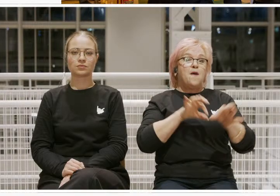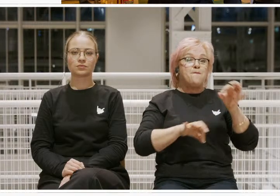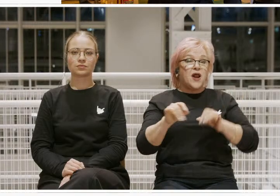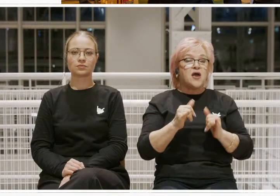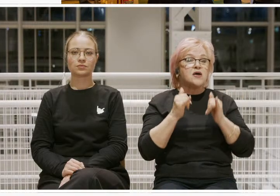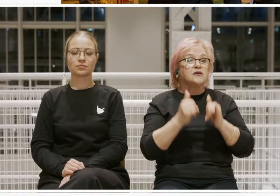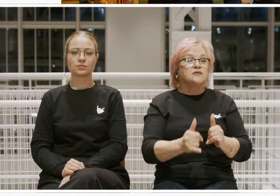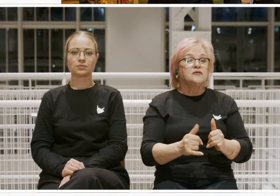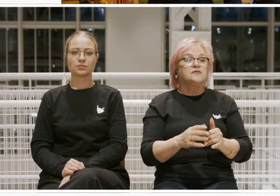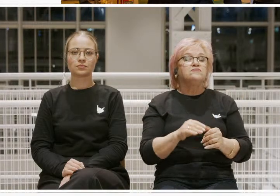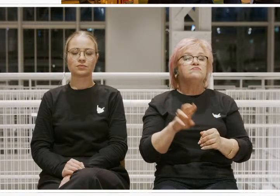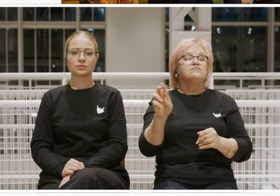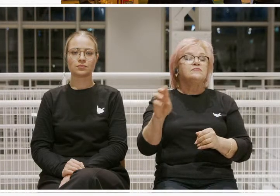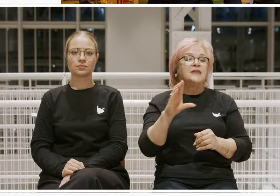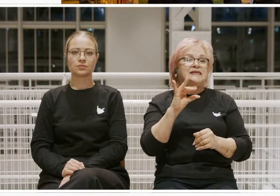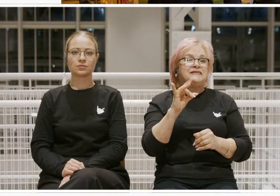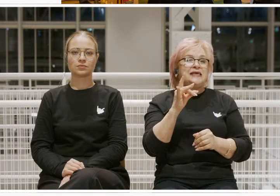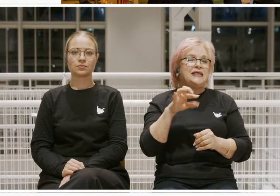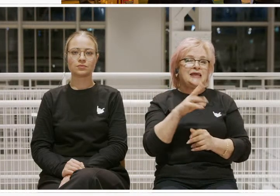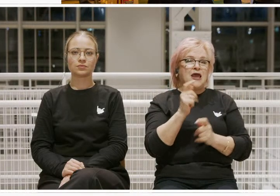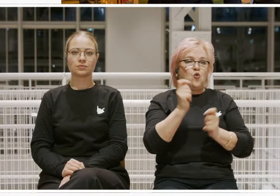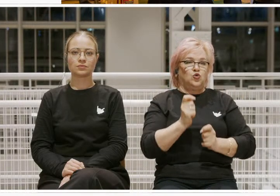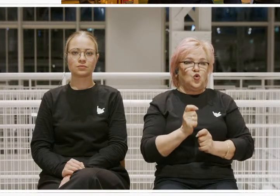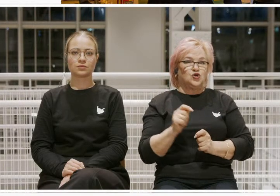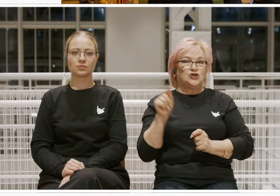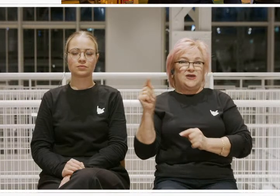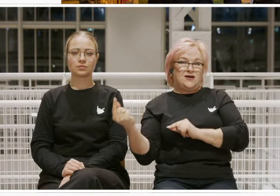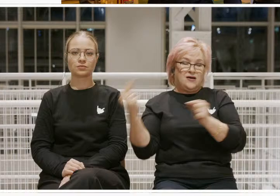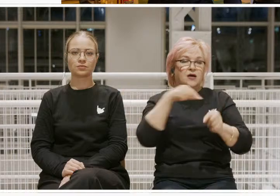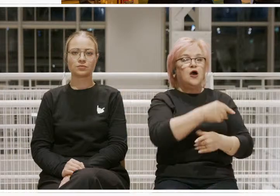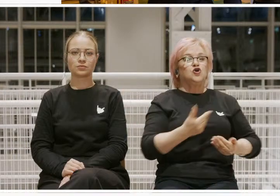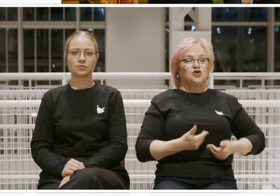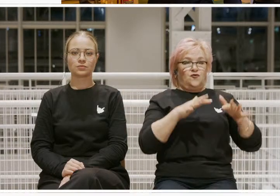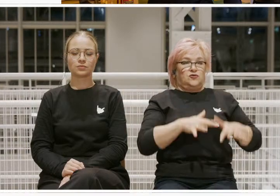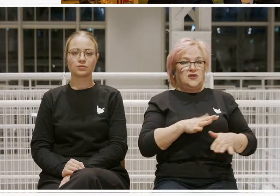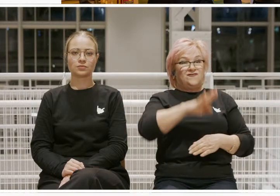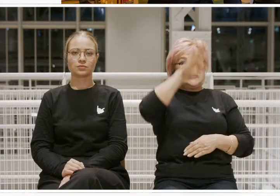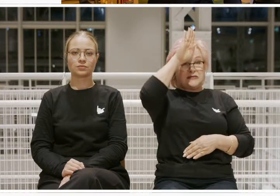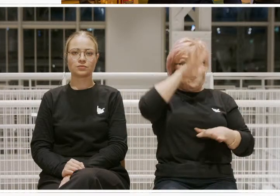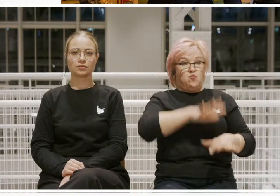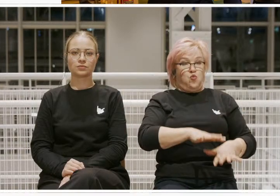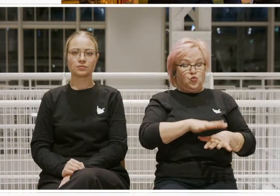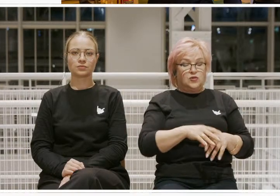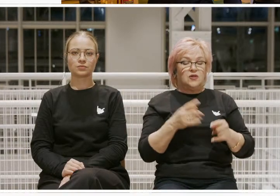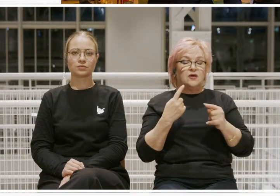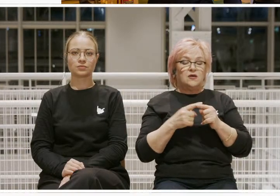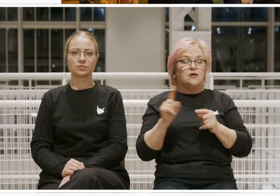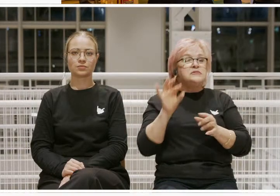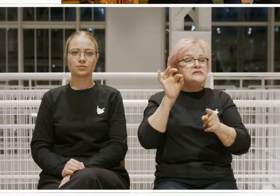provide others like them with support, visibility, and a place to work.